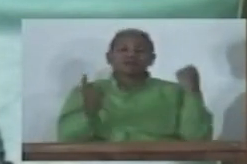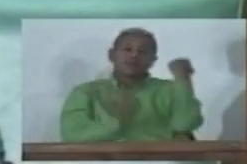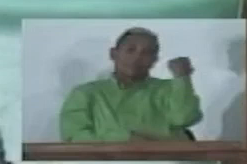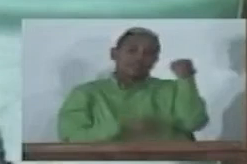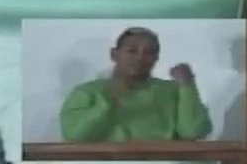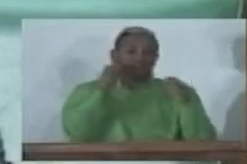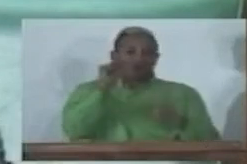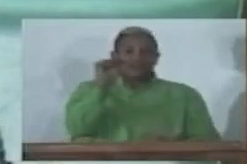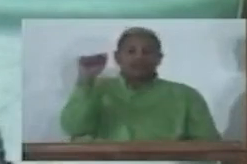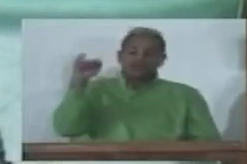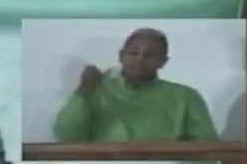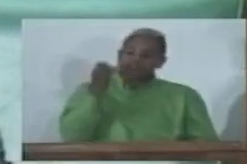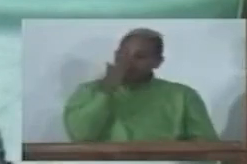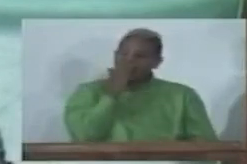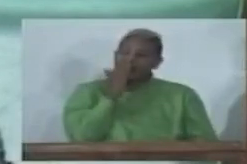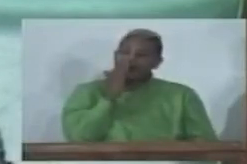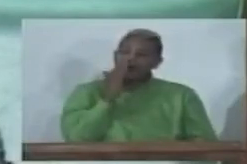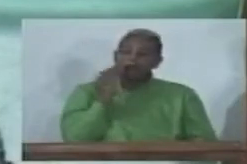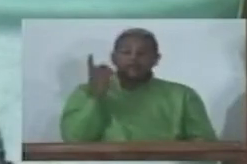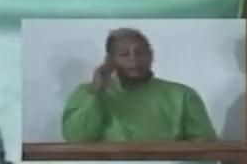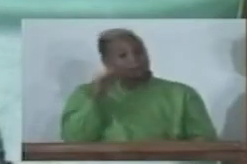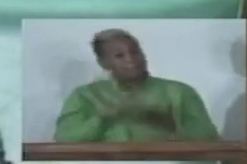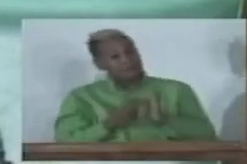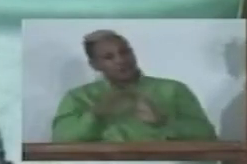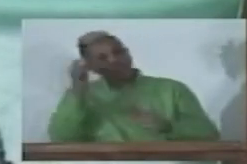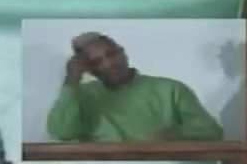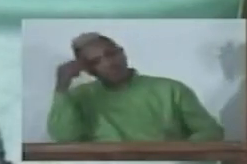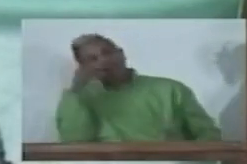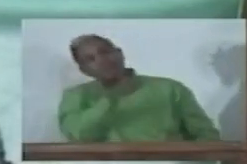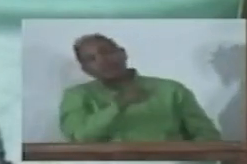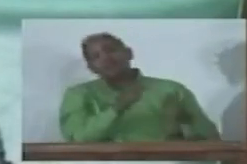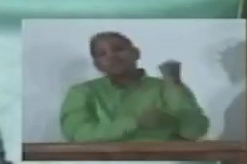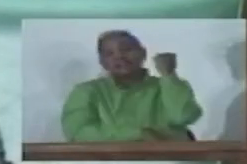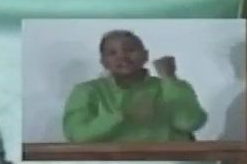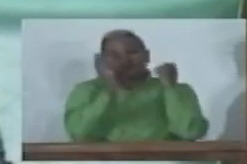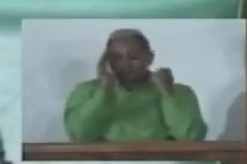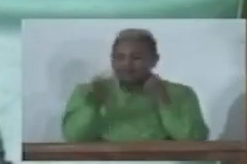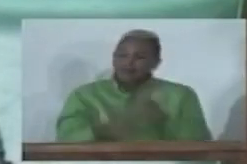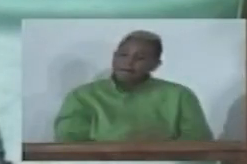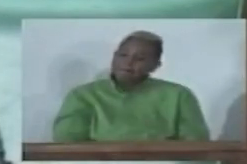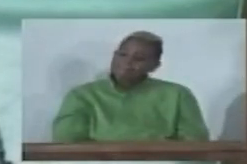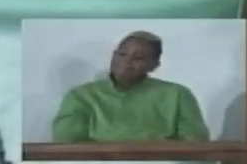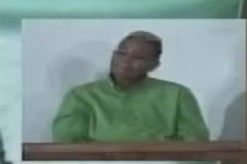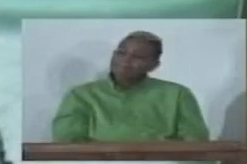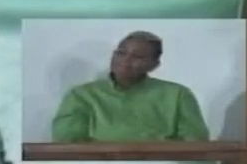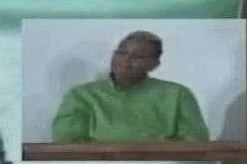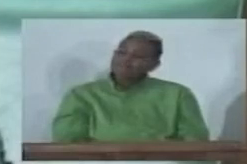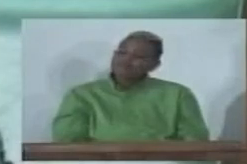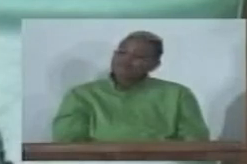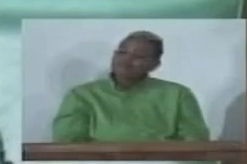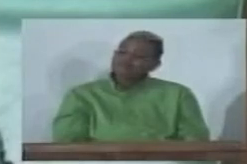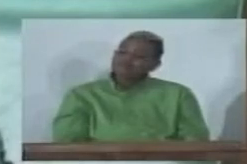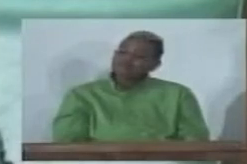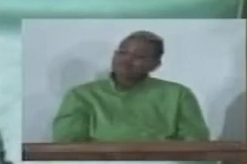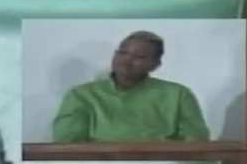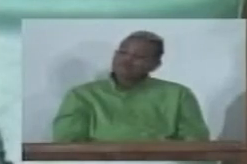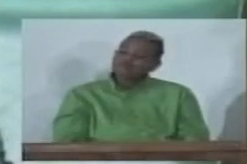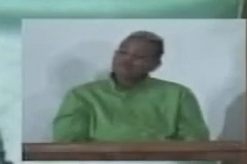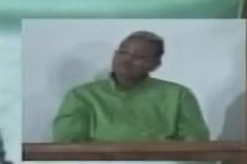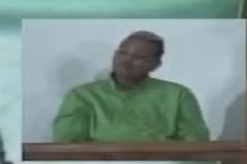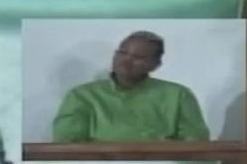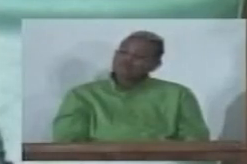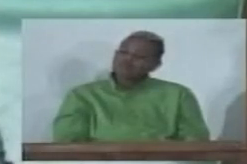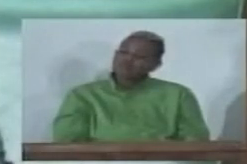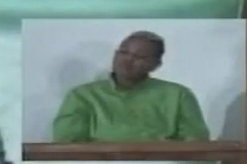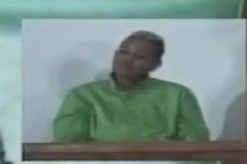the AAJ and, by extension, the government of Jamaica. So, Mr. President,